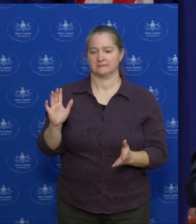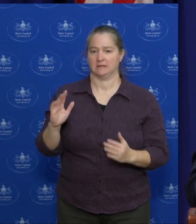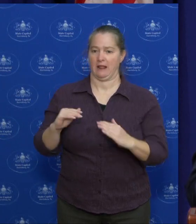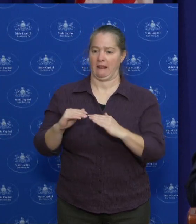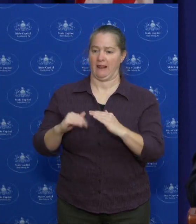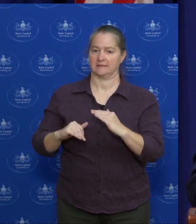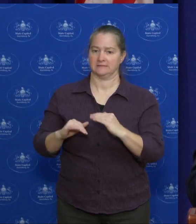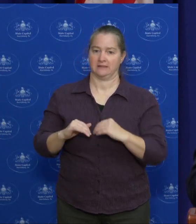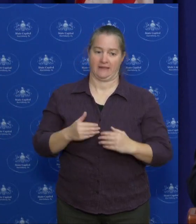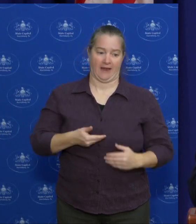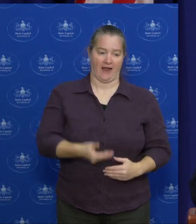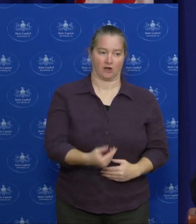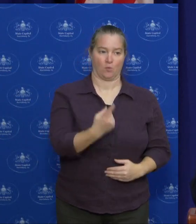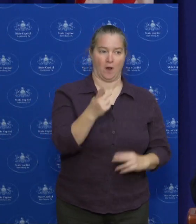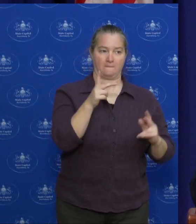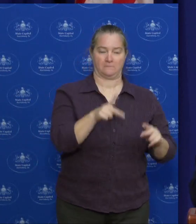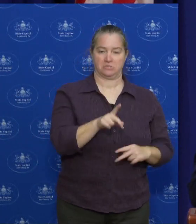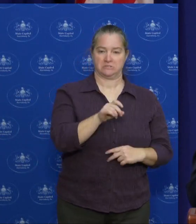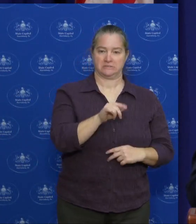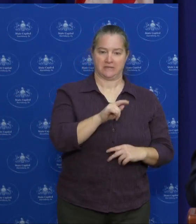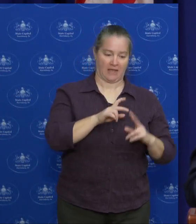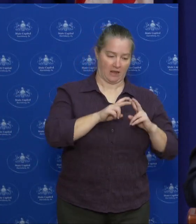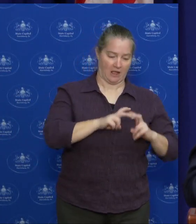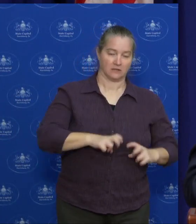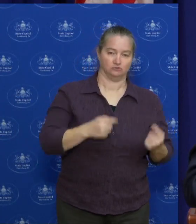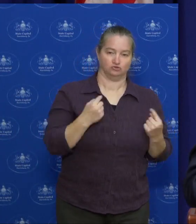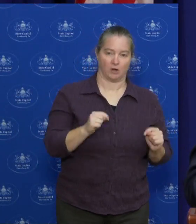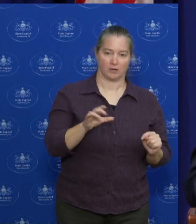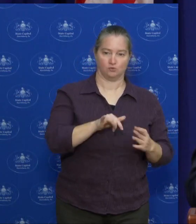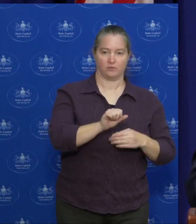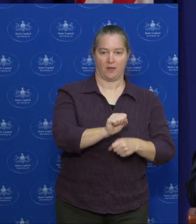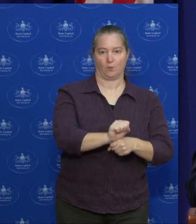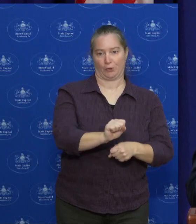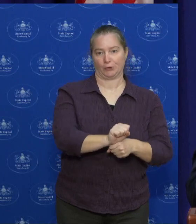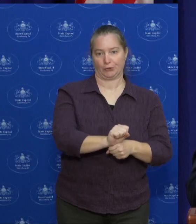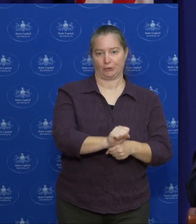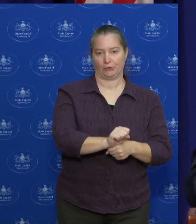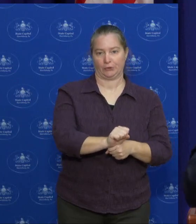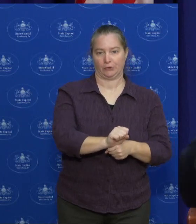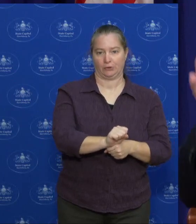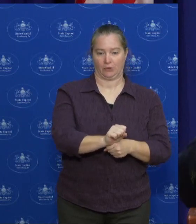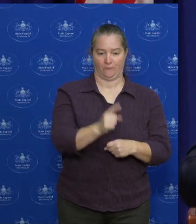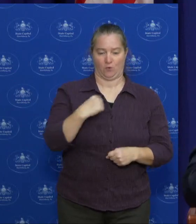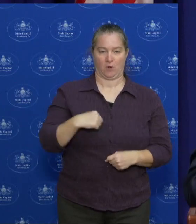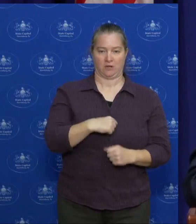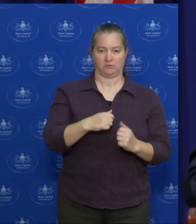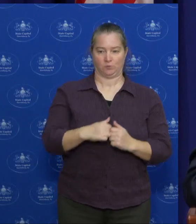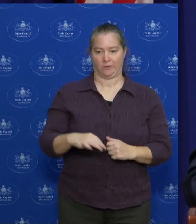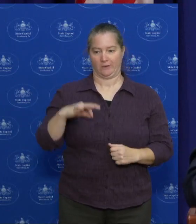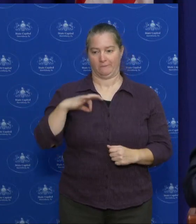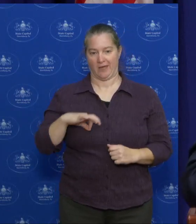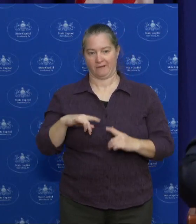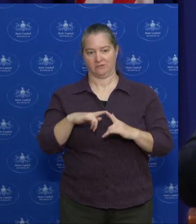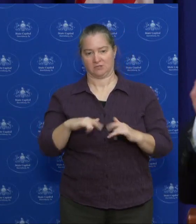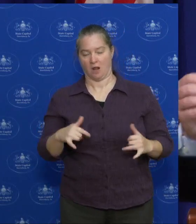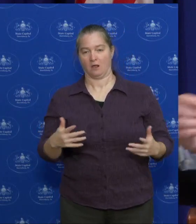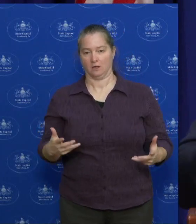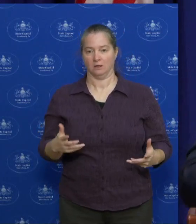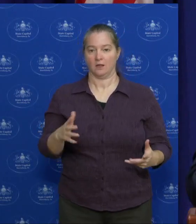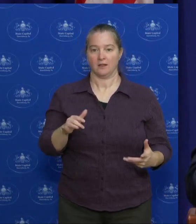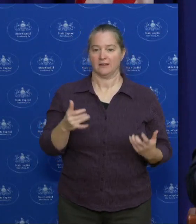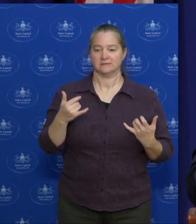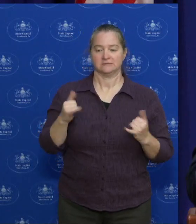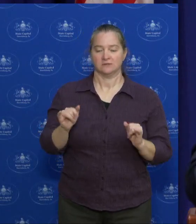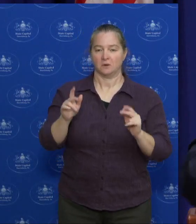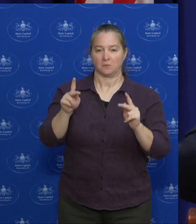one data analyst to try to do that work in-house with benefits and sort of all the rest. And they still wouldn't